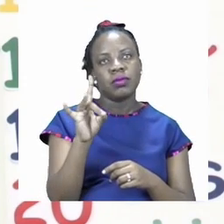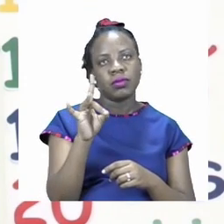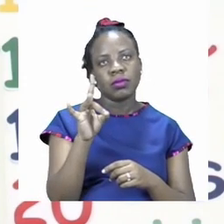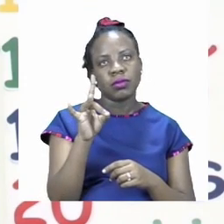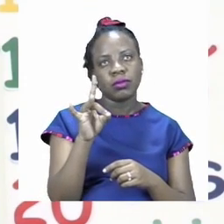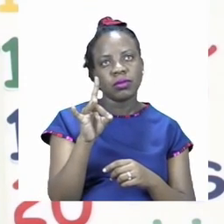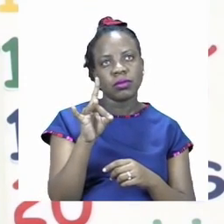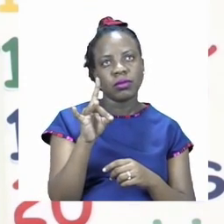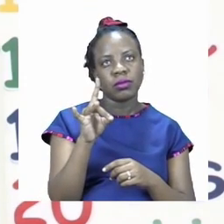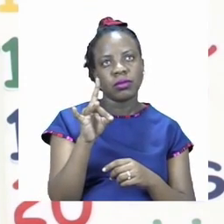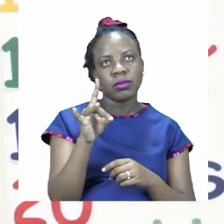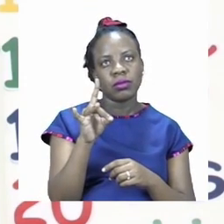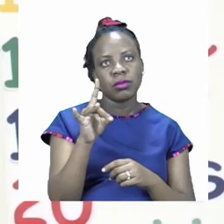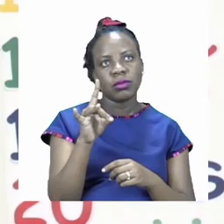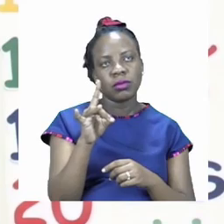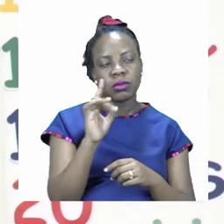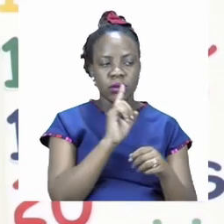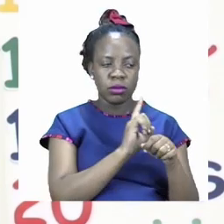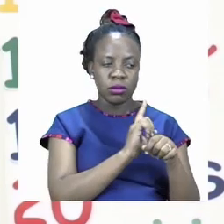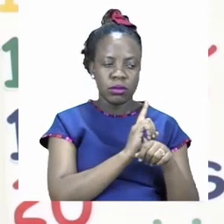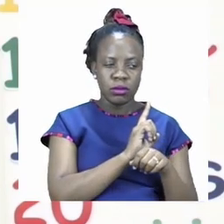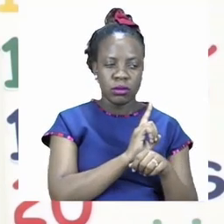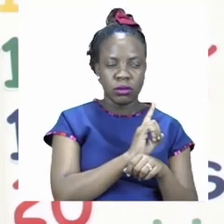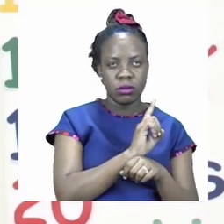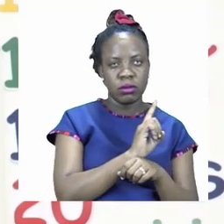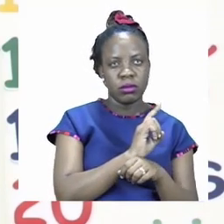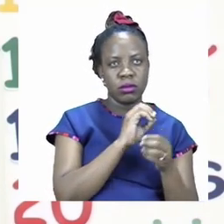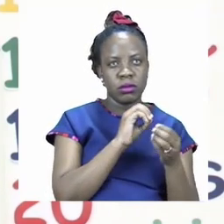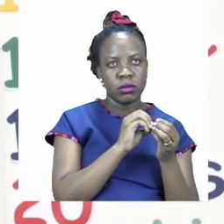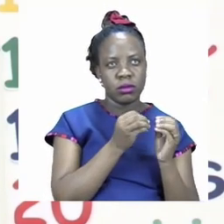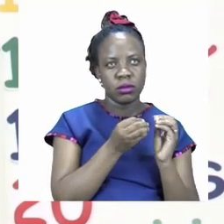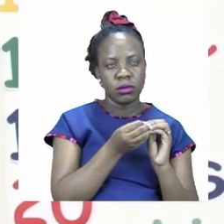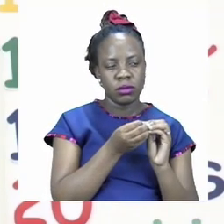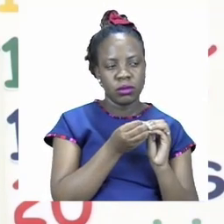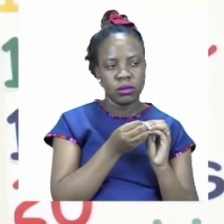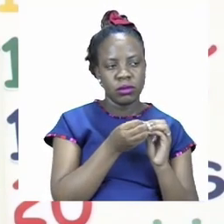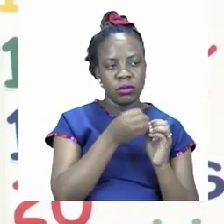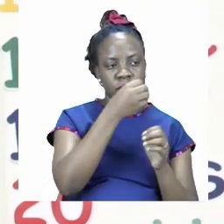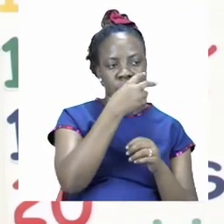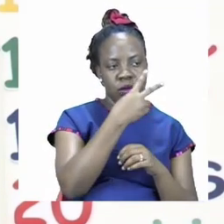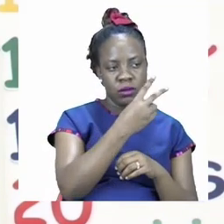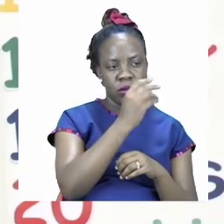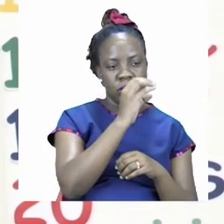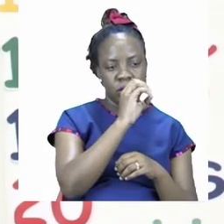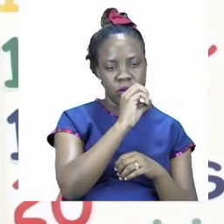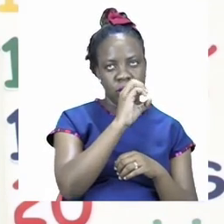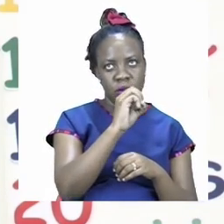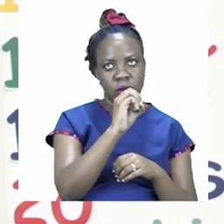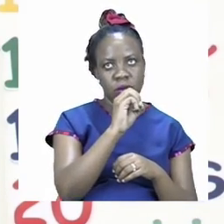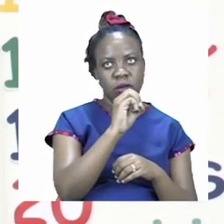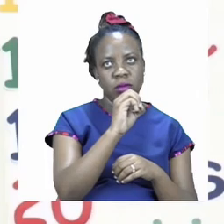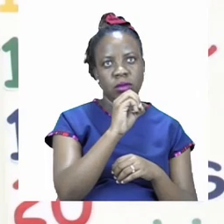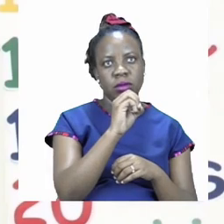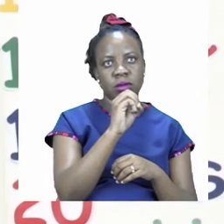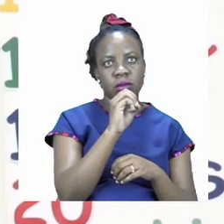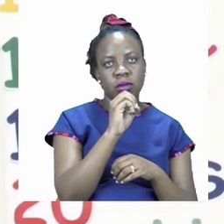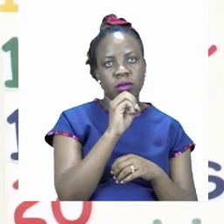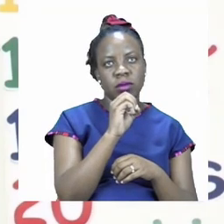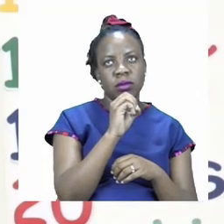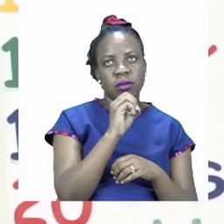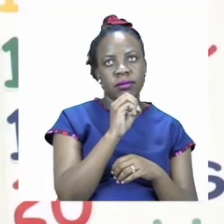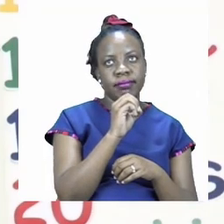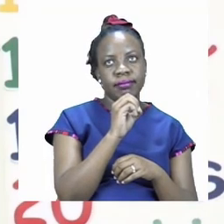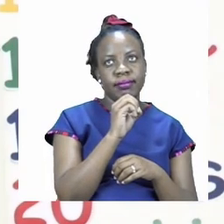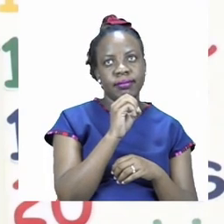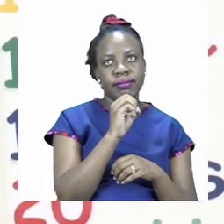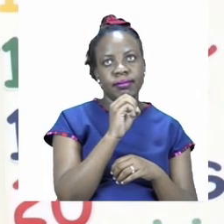298. So the first digit we're going to write is 200. So we will say